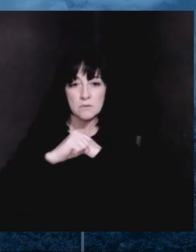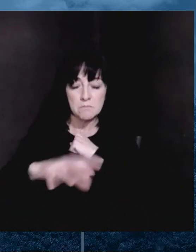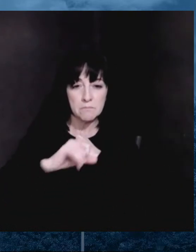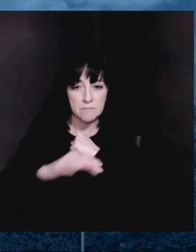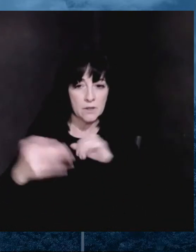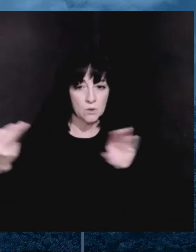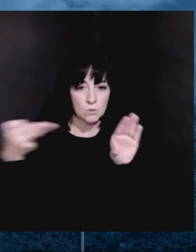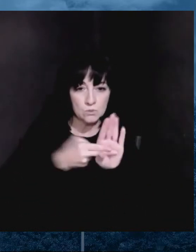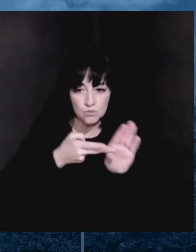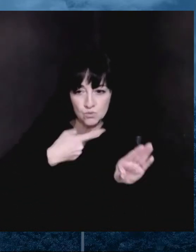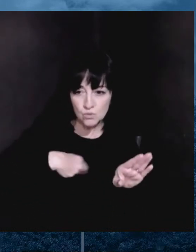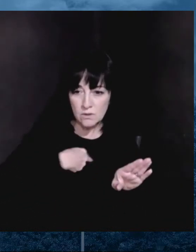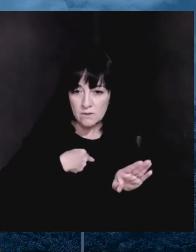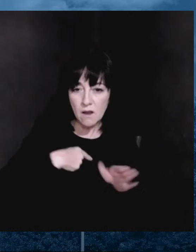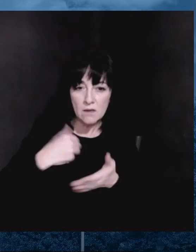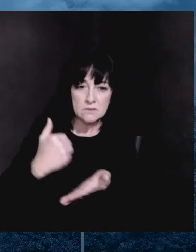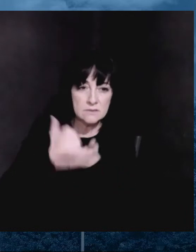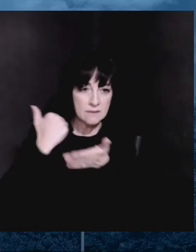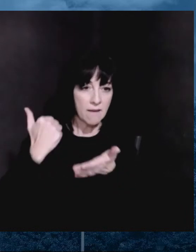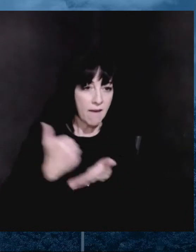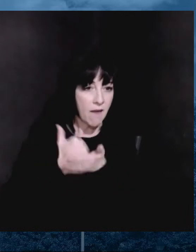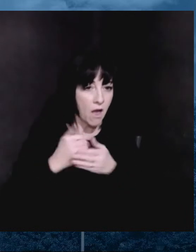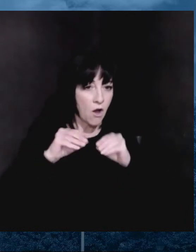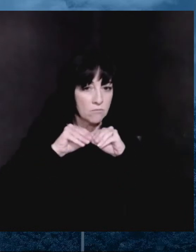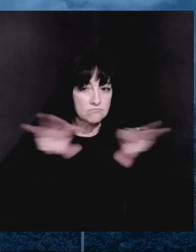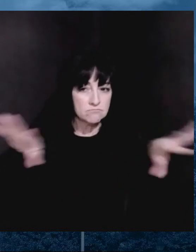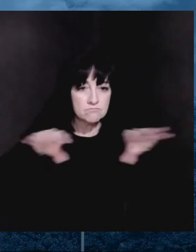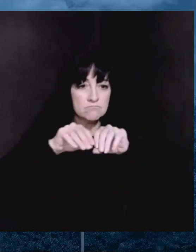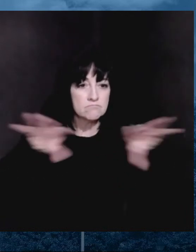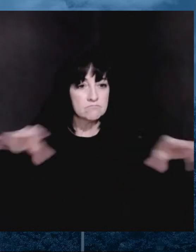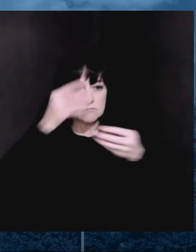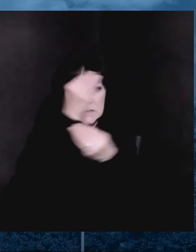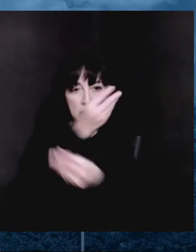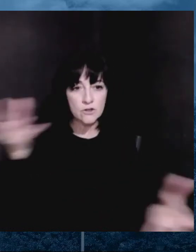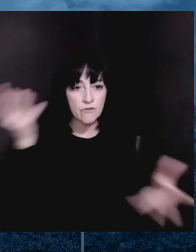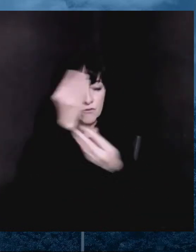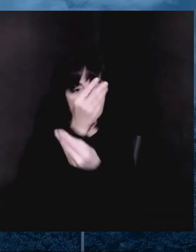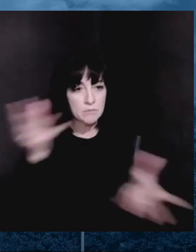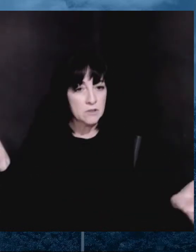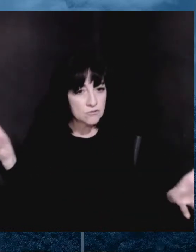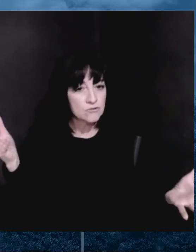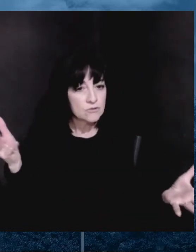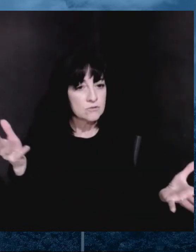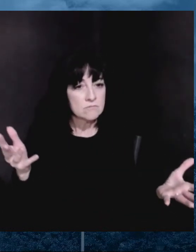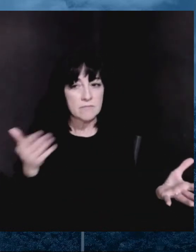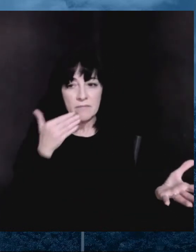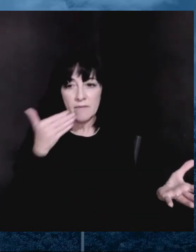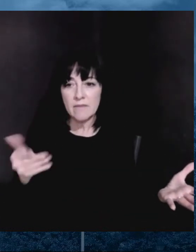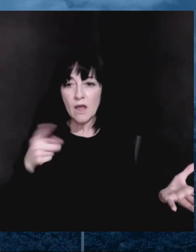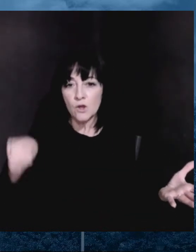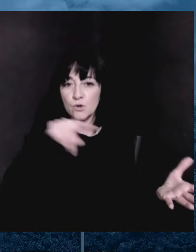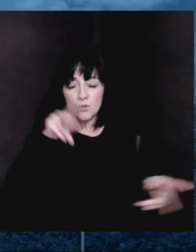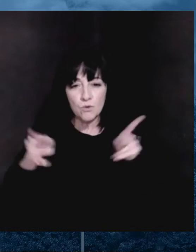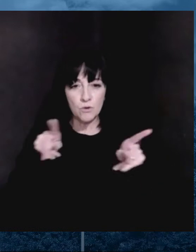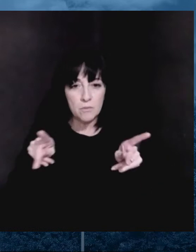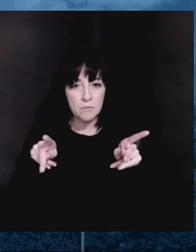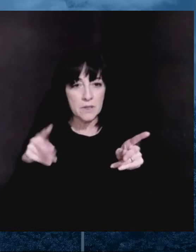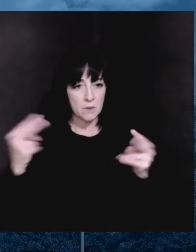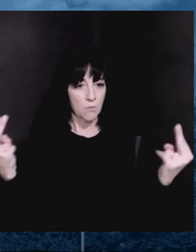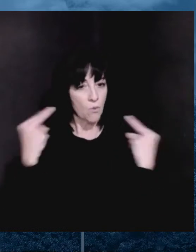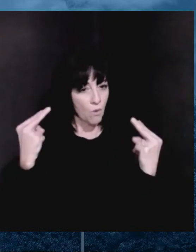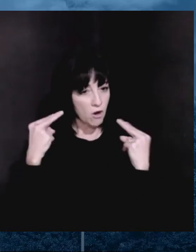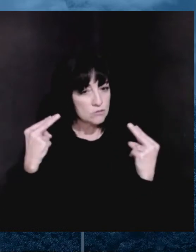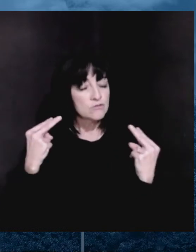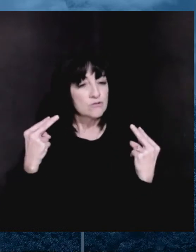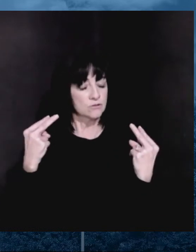conference today. Thank you to the public for joining us as well. As I travel through